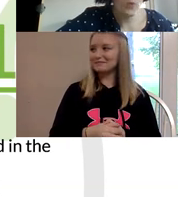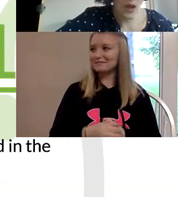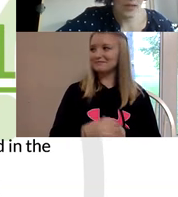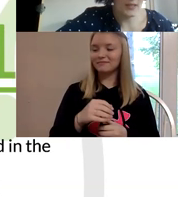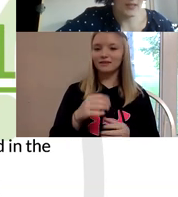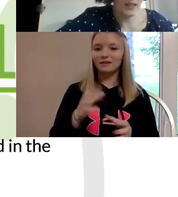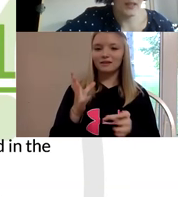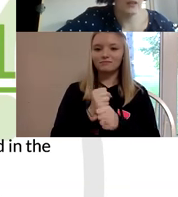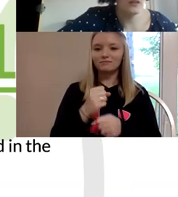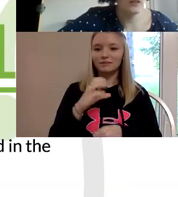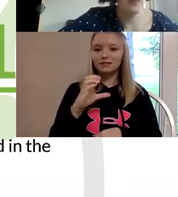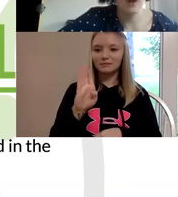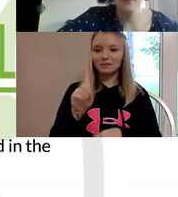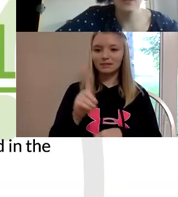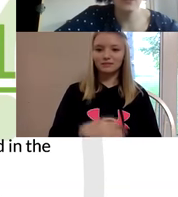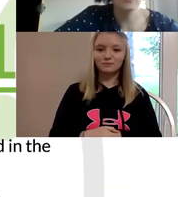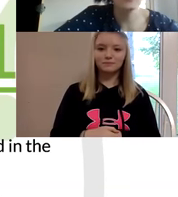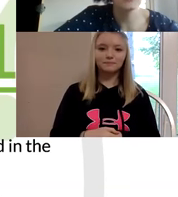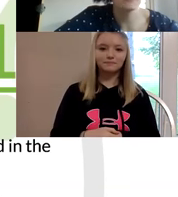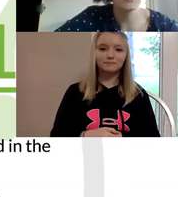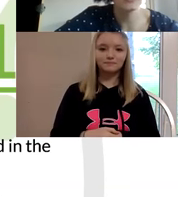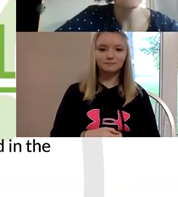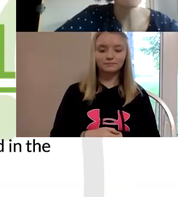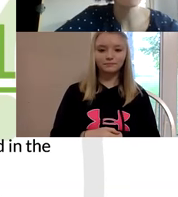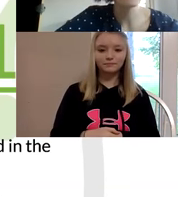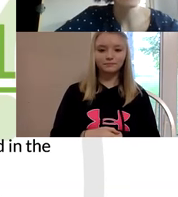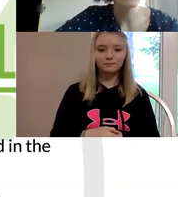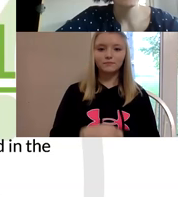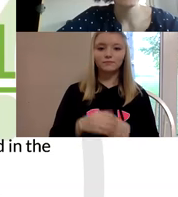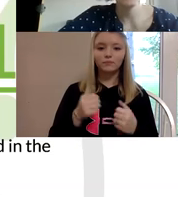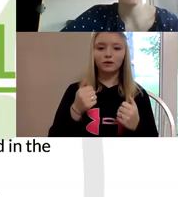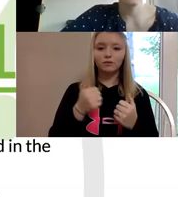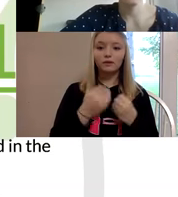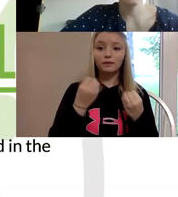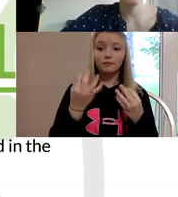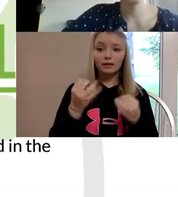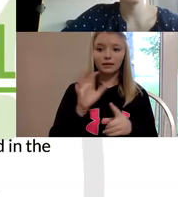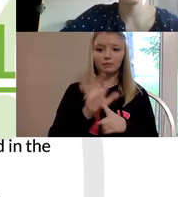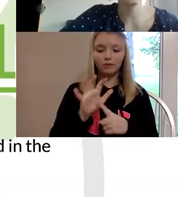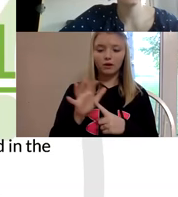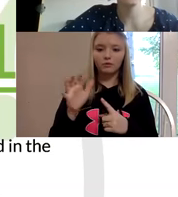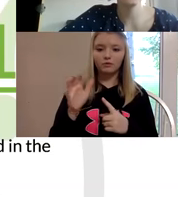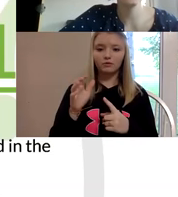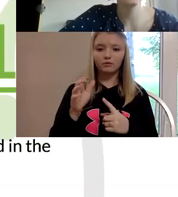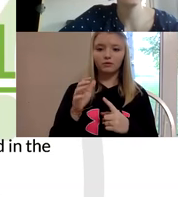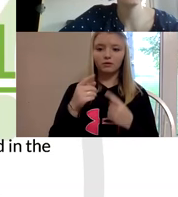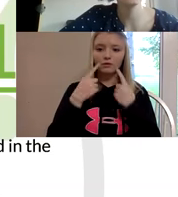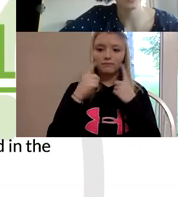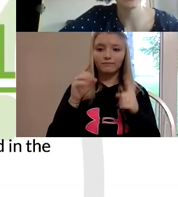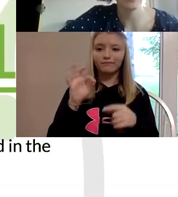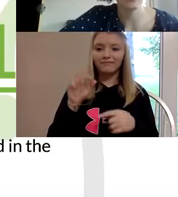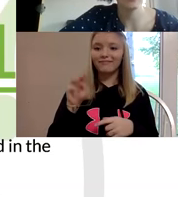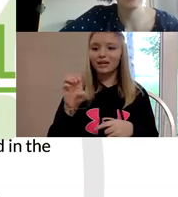With the rise in the popular CBD and everything from vape juice